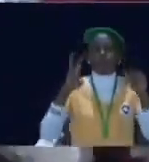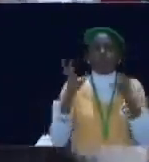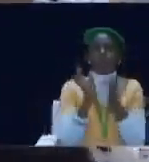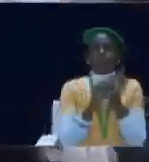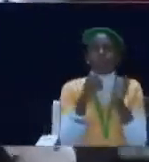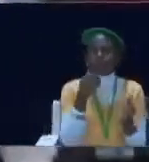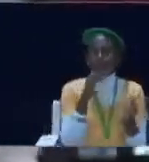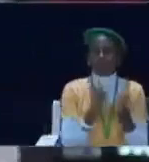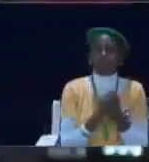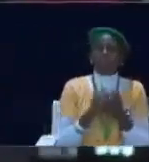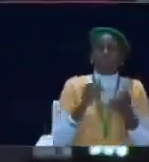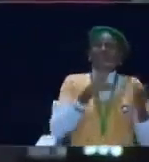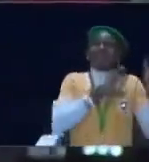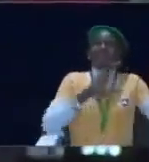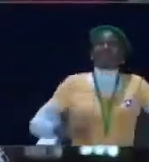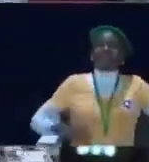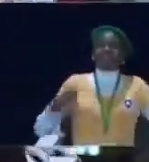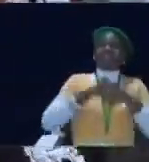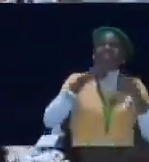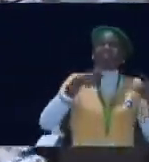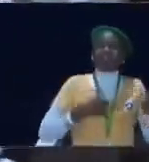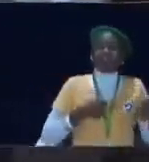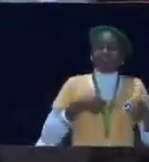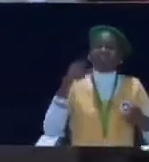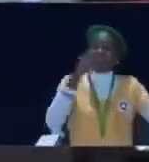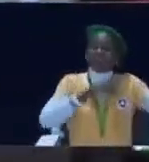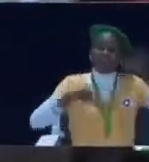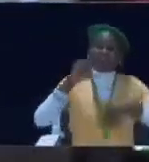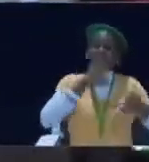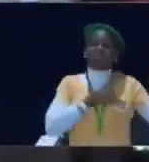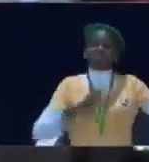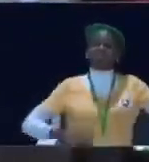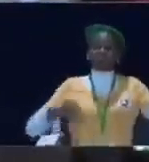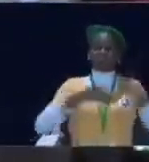says, Christ in me. Can I hear you?